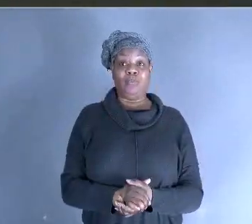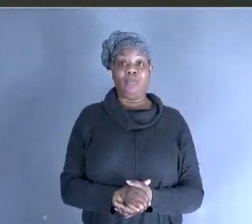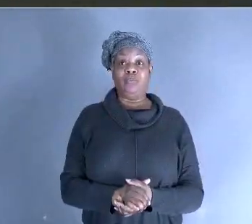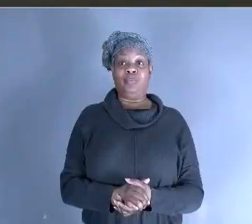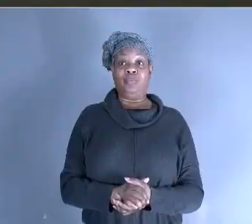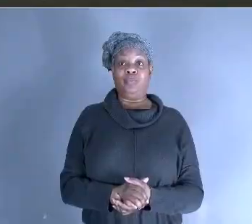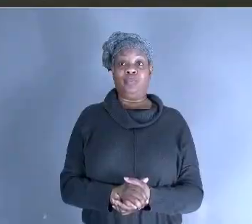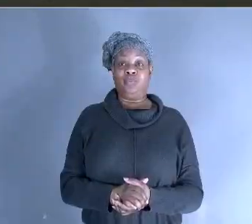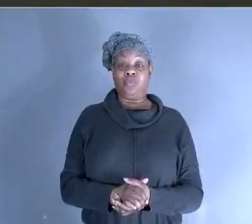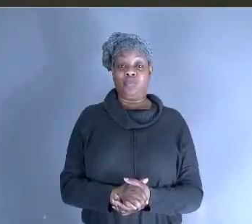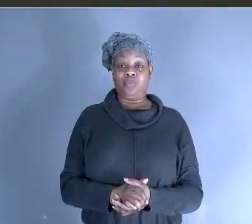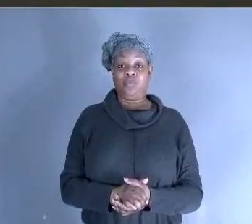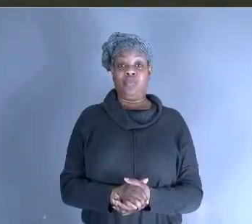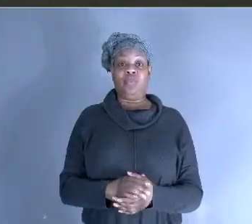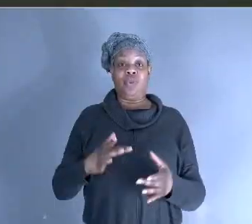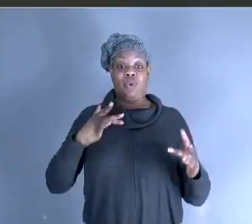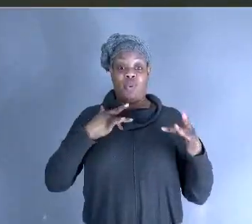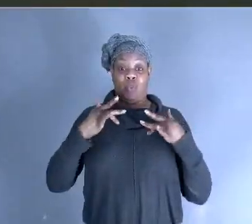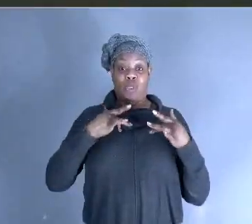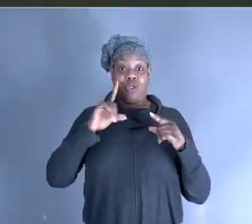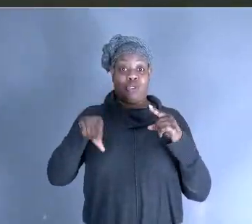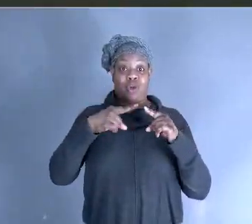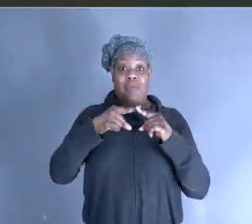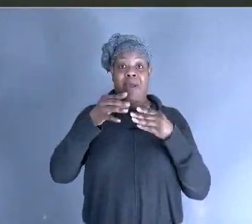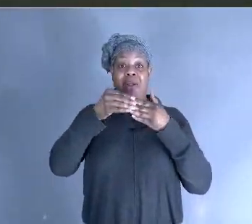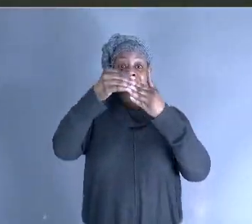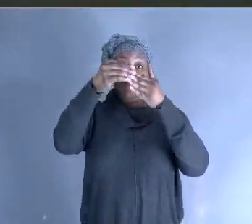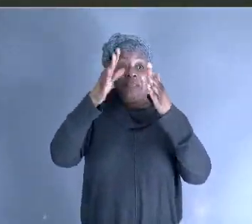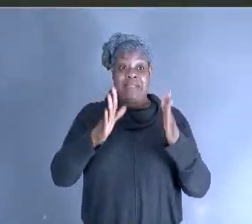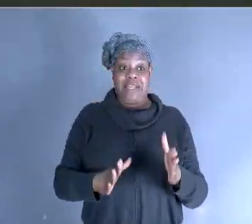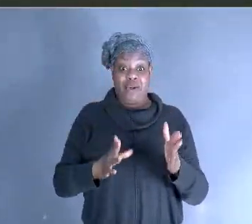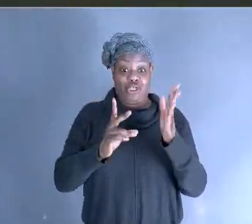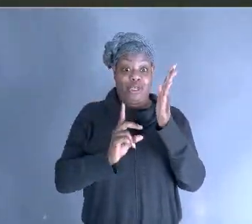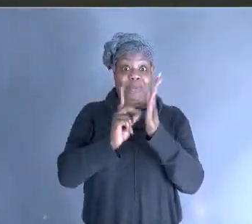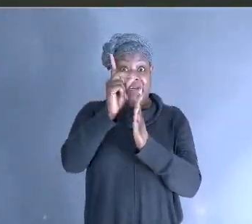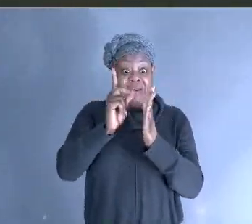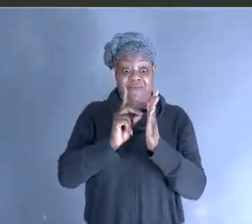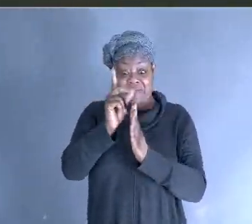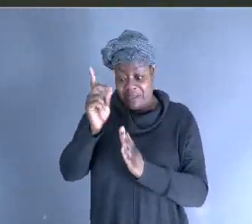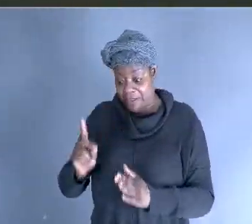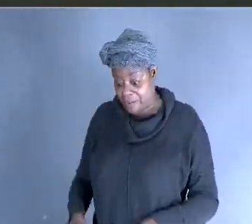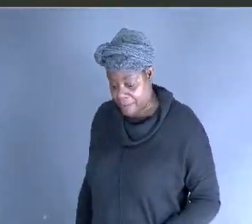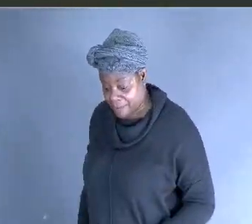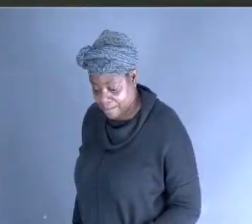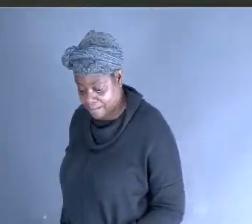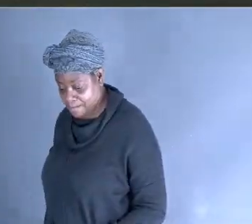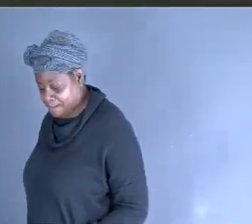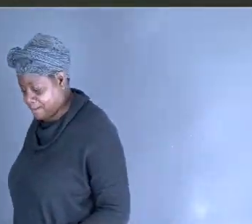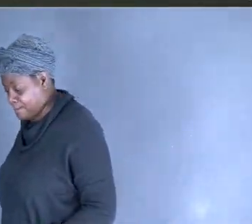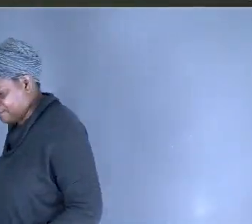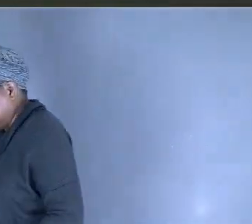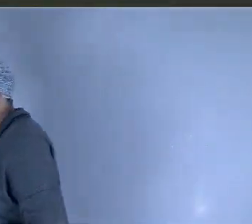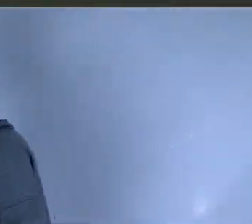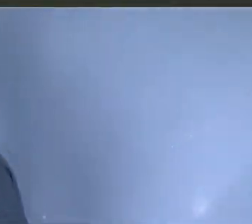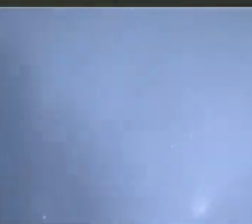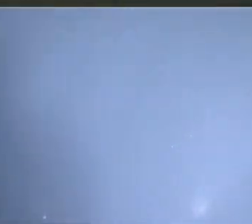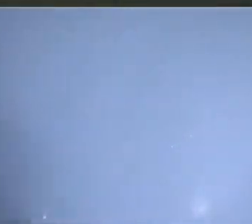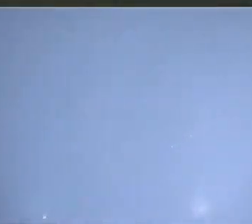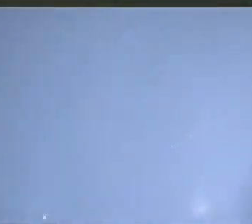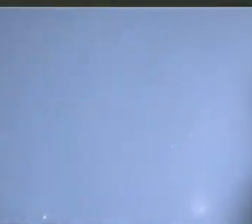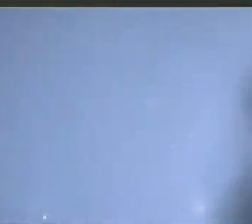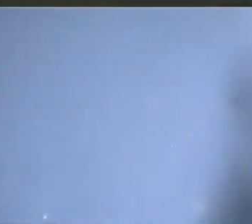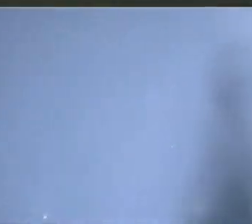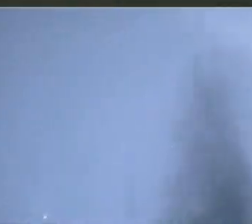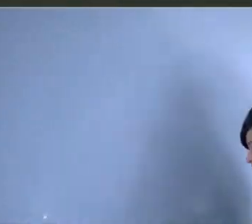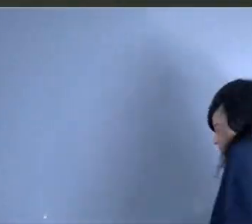so we are concerned about leadership development we're concerned about raising the next pastors and the